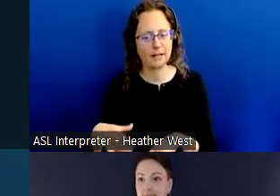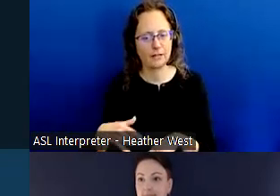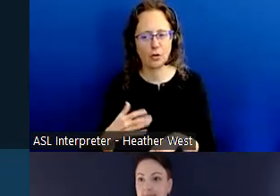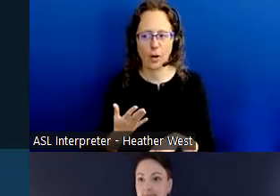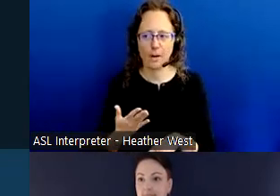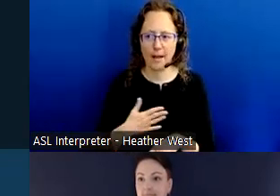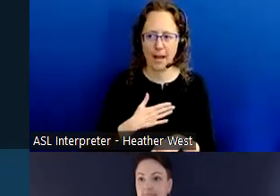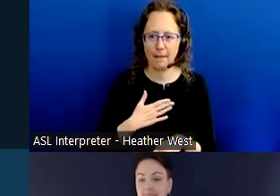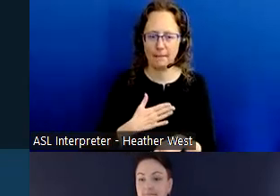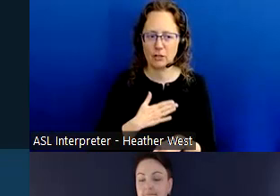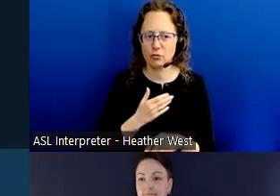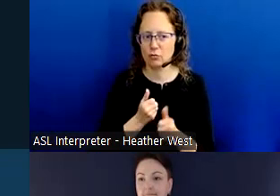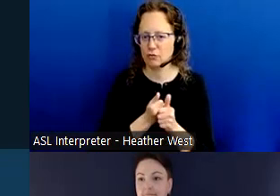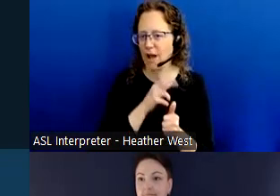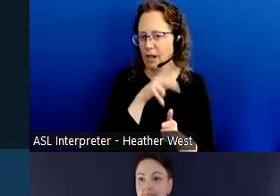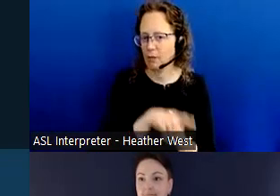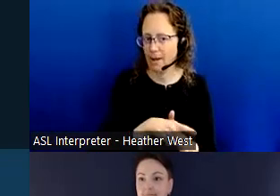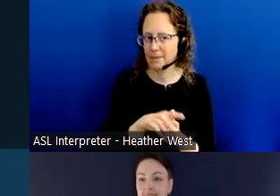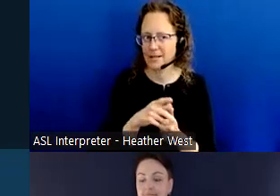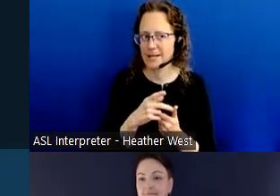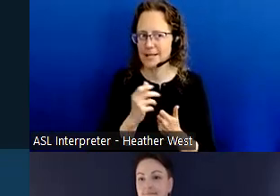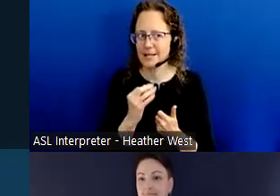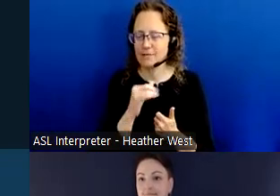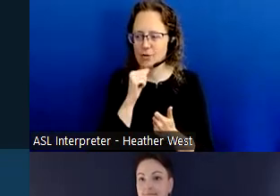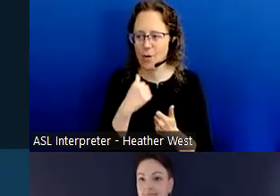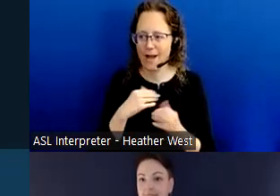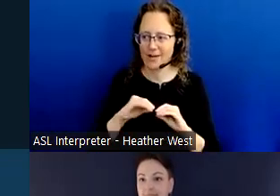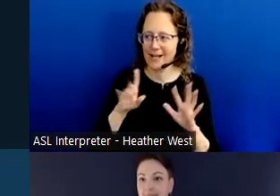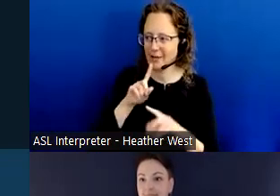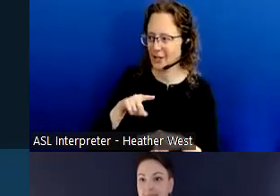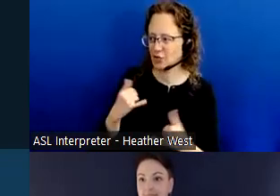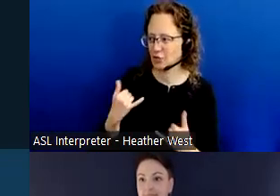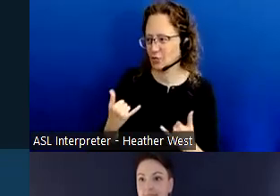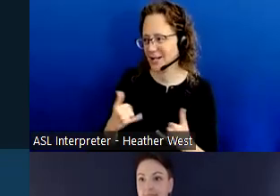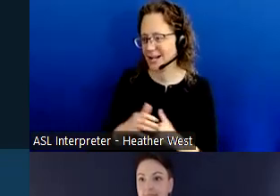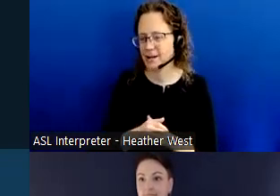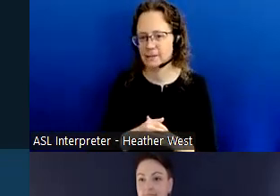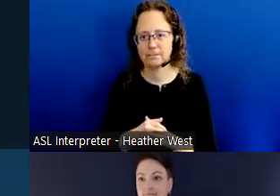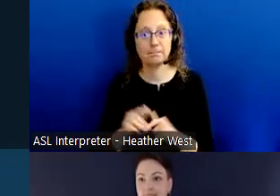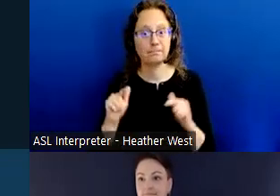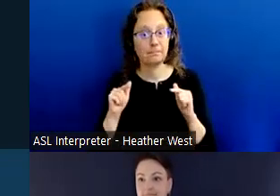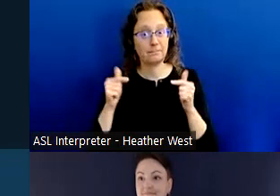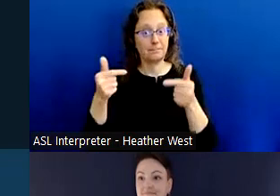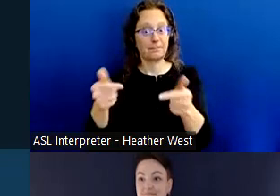of follow up on any of these that we don't have a confirmed response at this time.